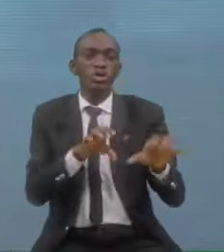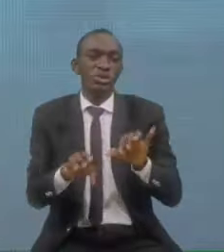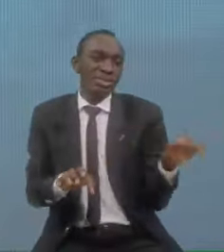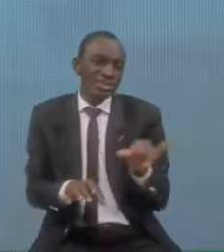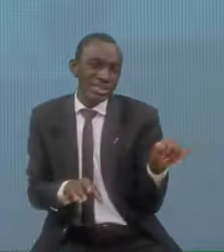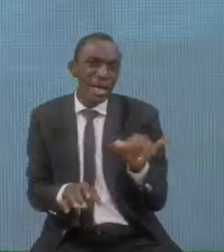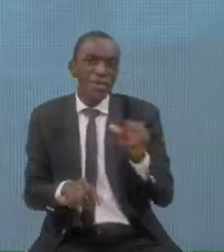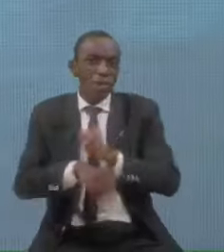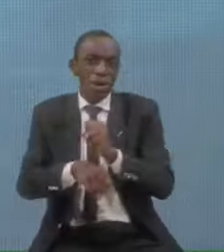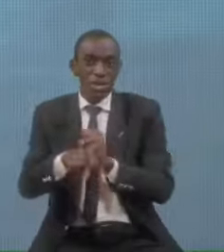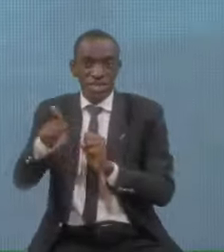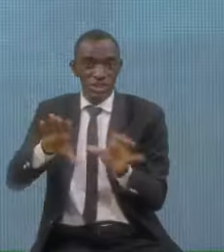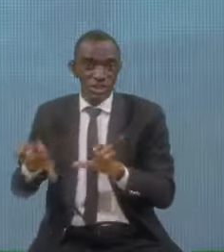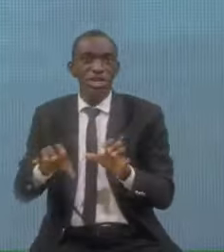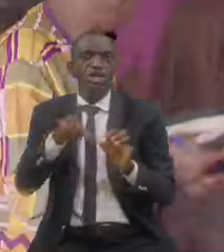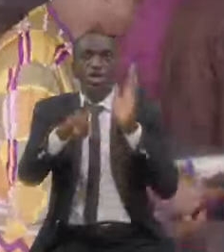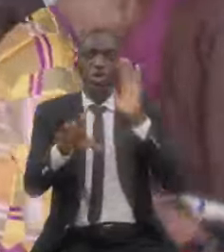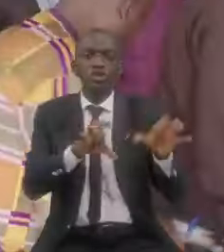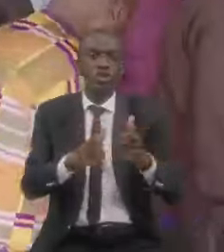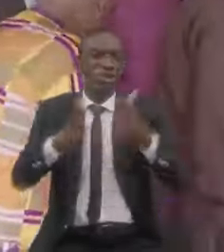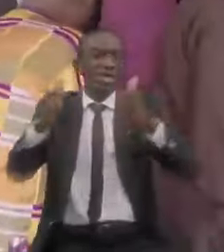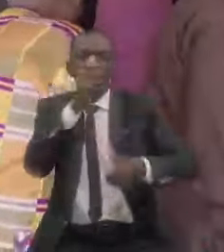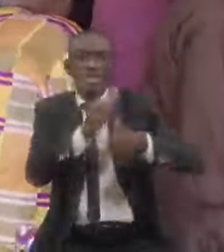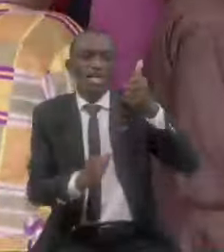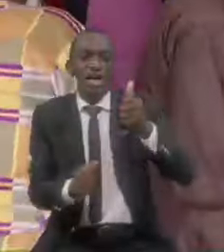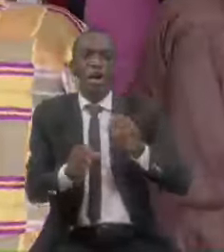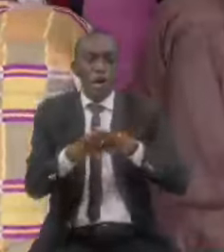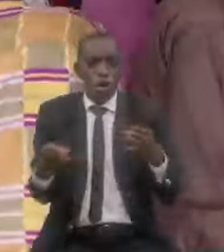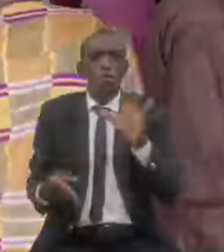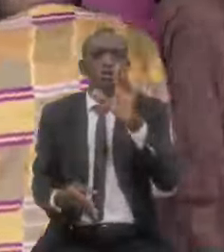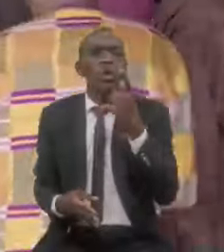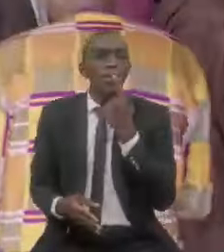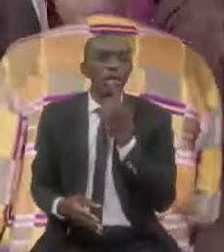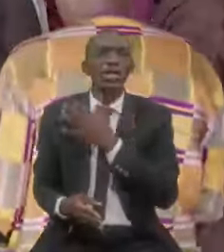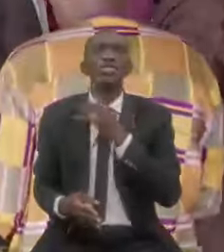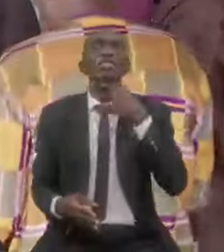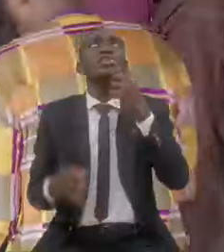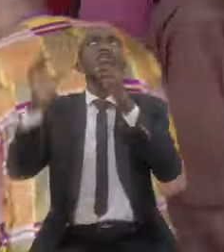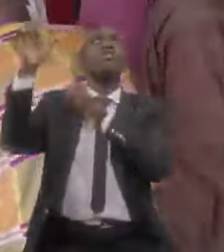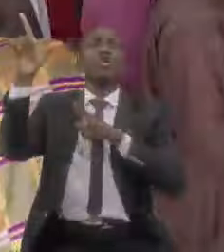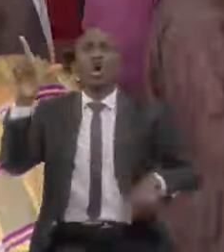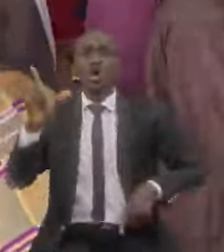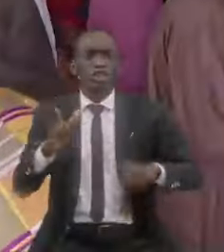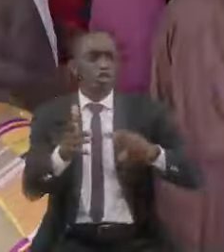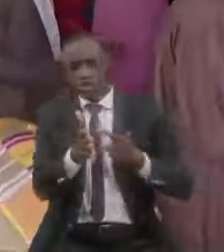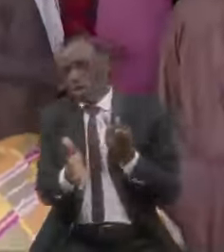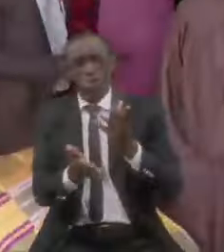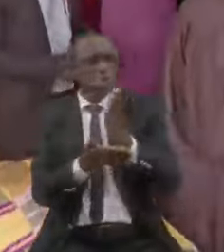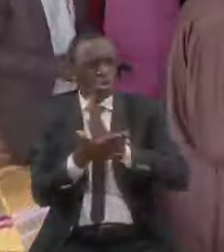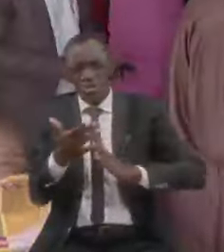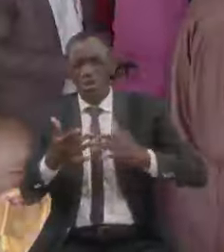greater. Open your mouth and say, Lord, a double portion. Lord, the double